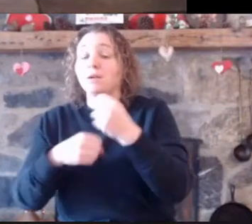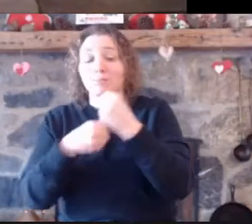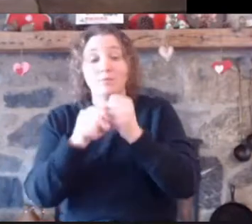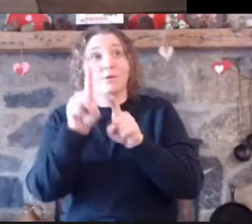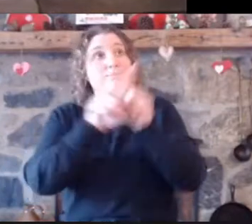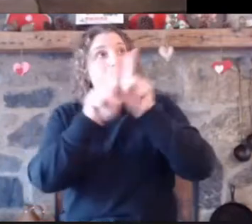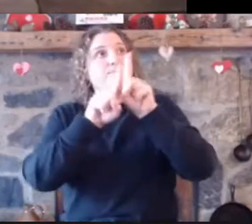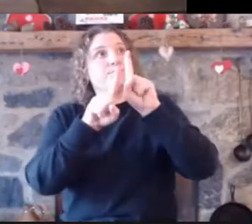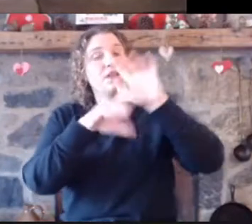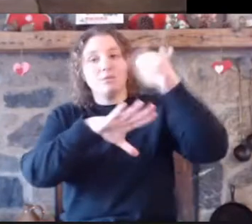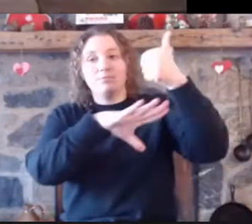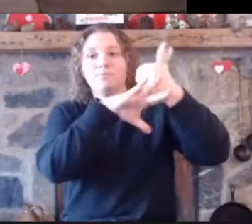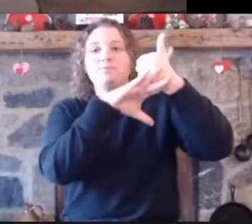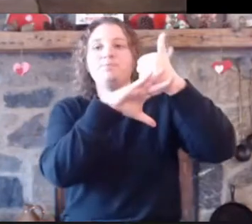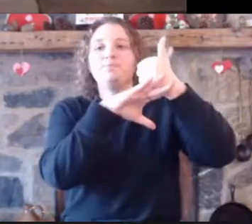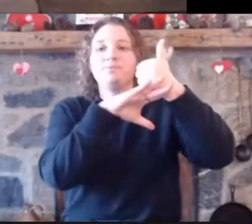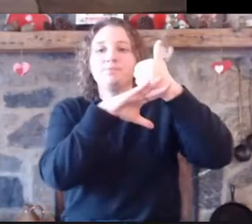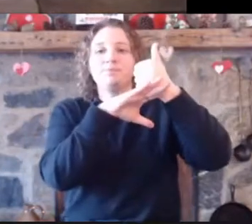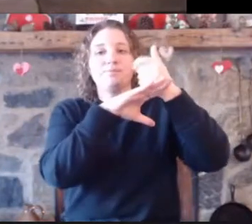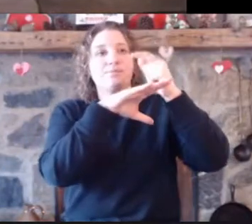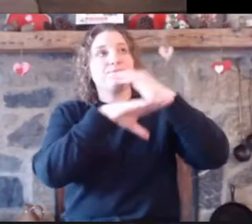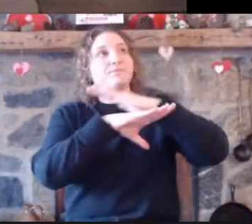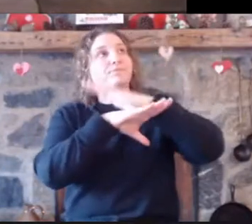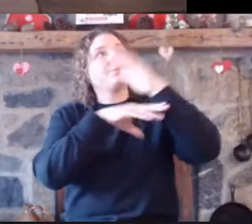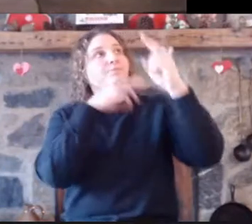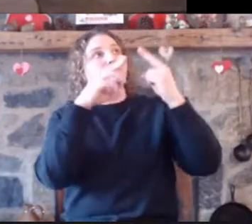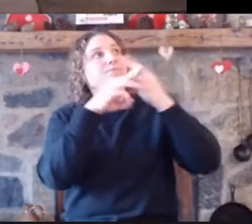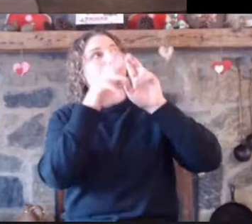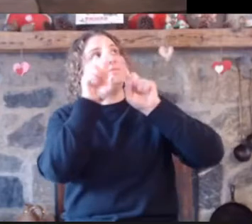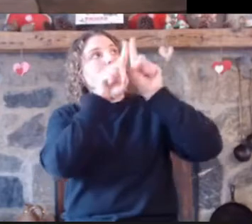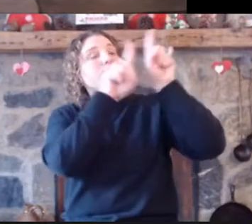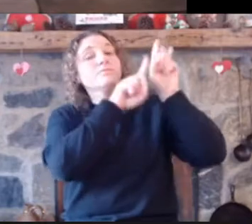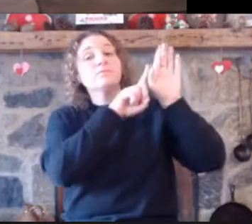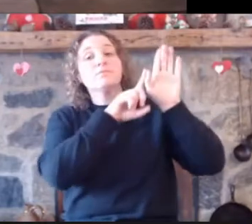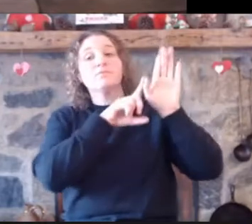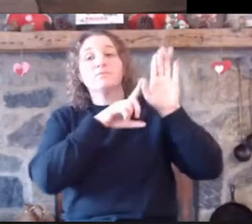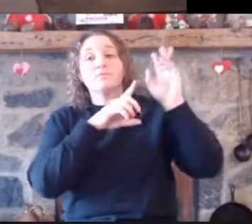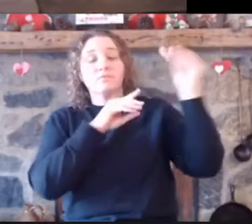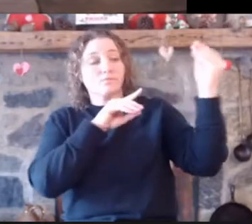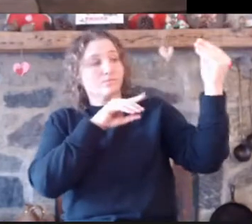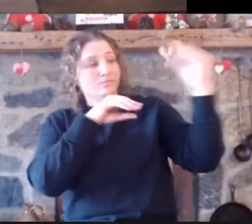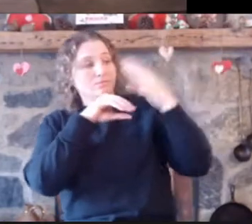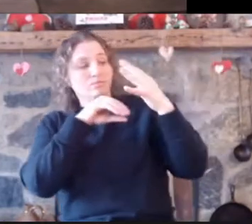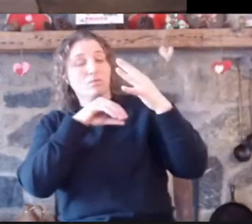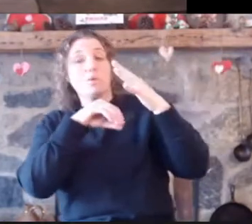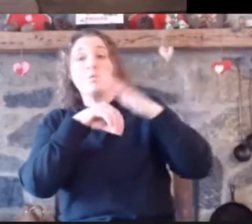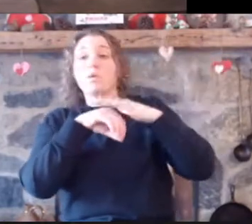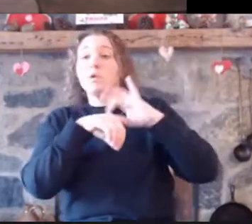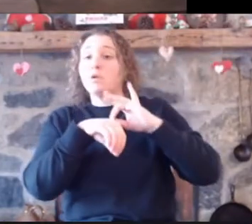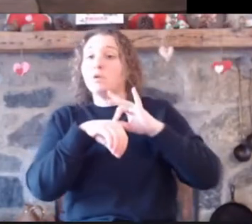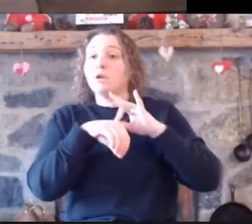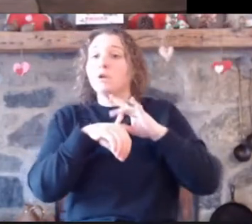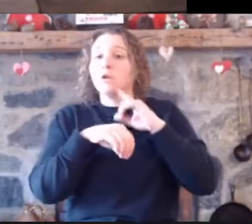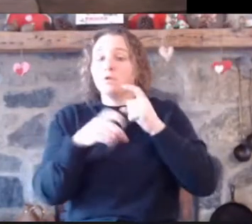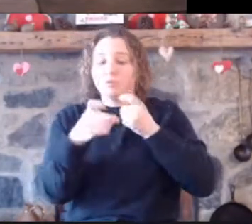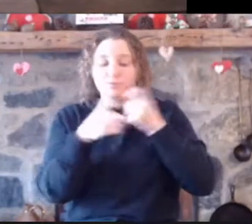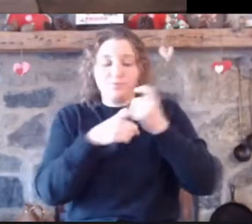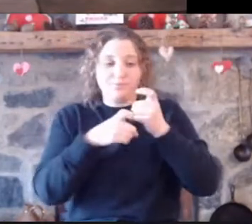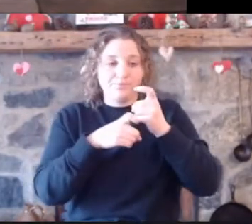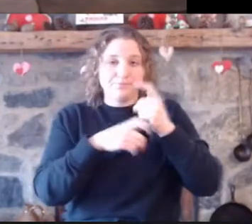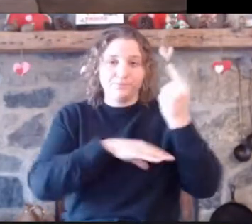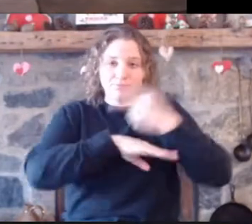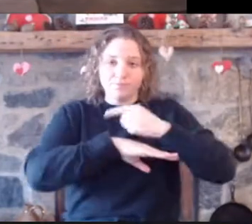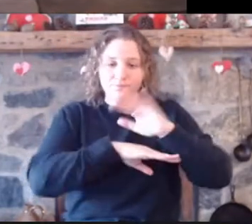set them in the firmament of the heaven to give light upon the earth, and to rule over the day and over the night, and